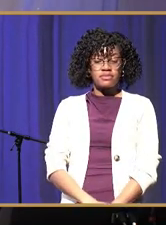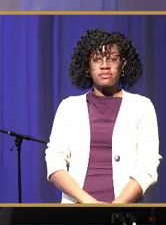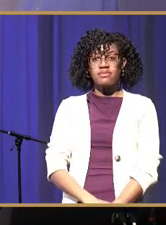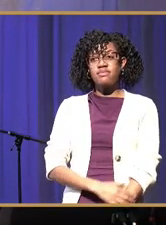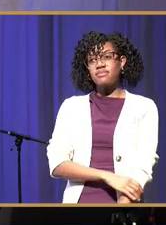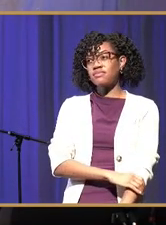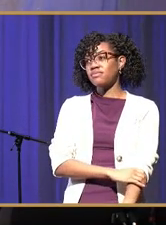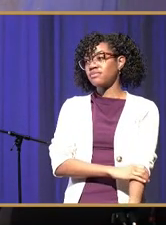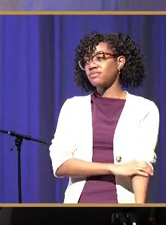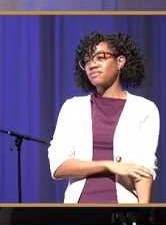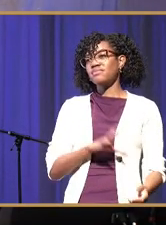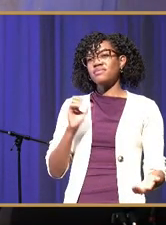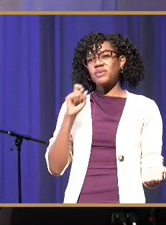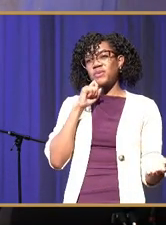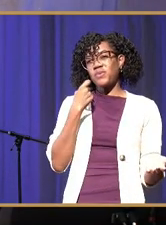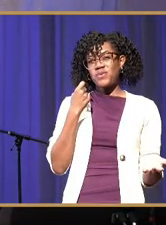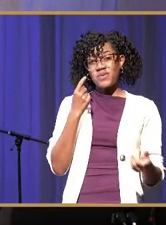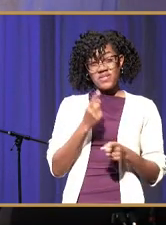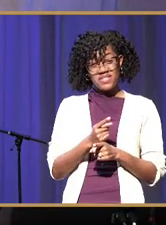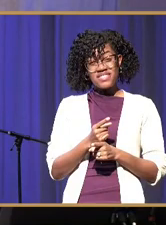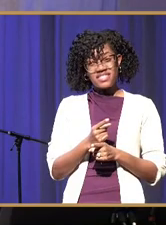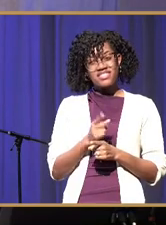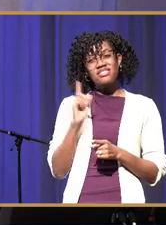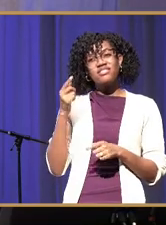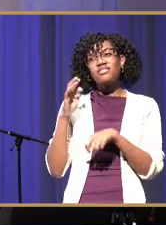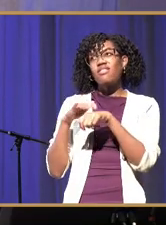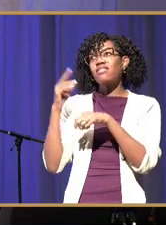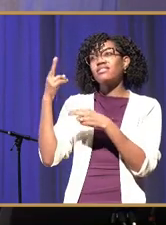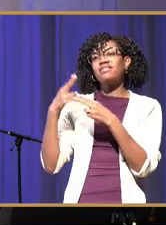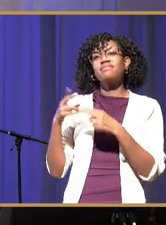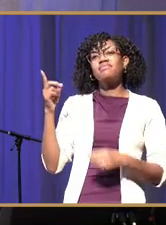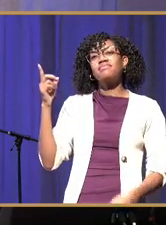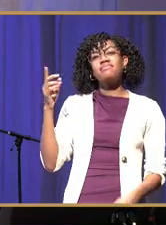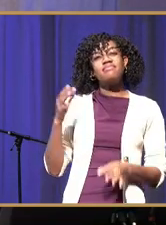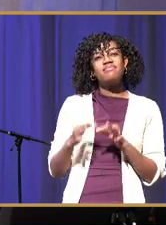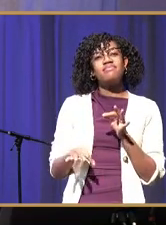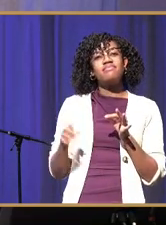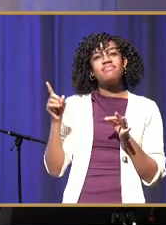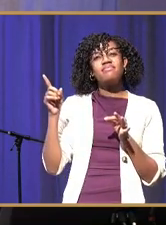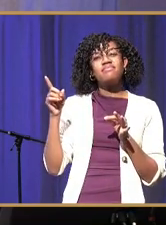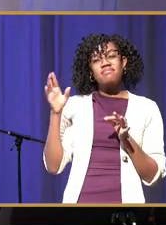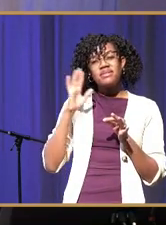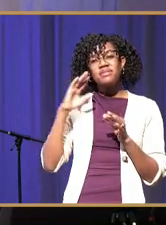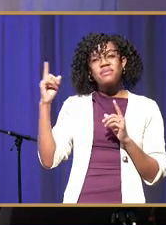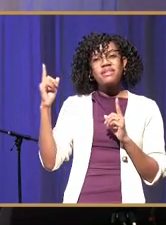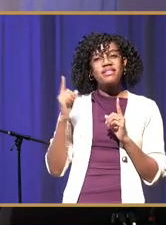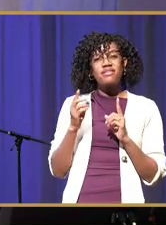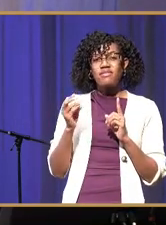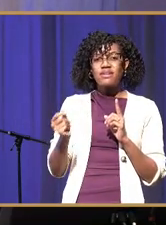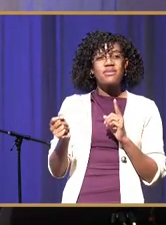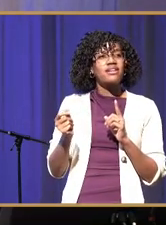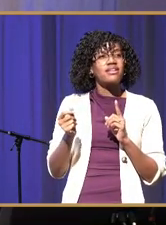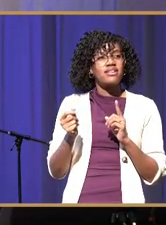So cool, you know. Just call his name. He'll be there right